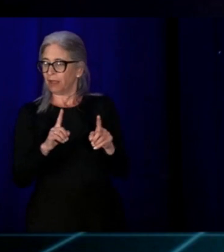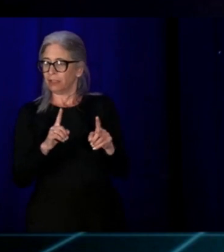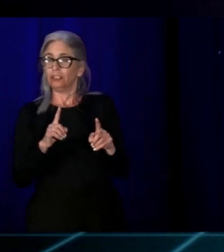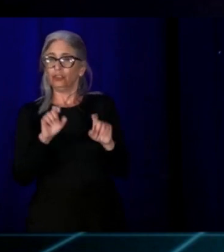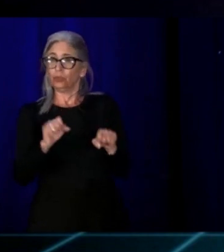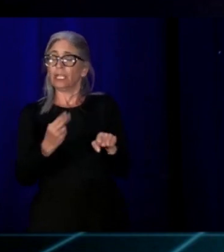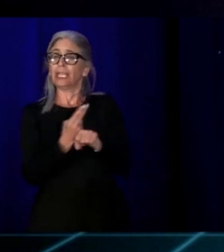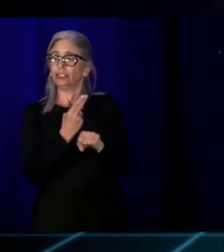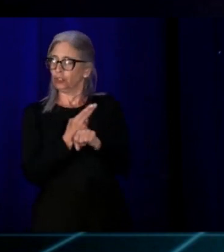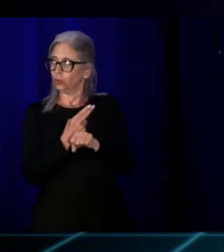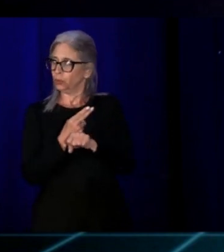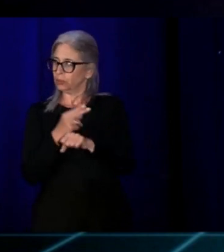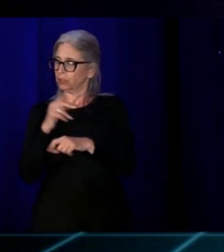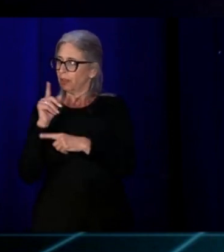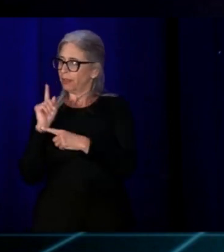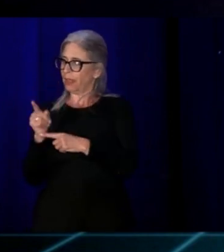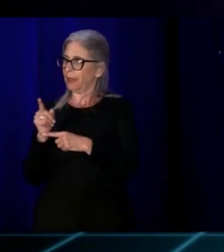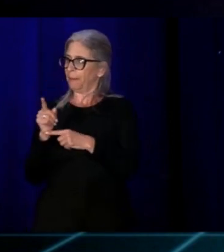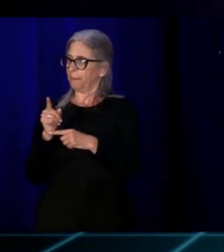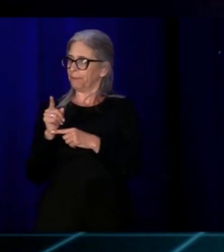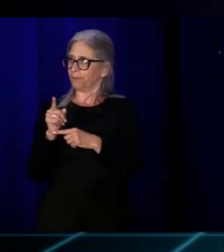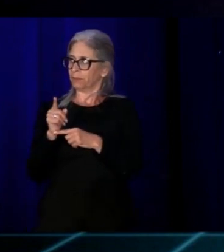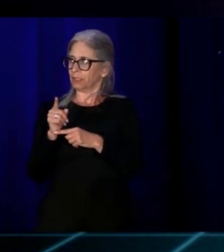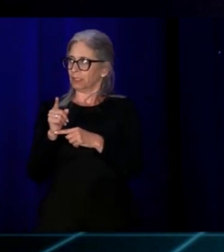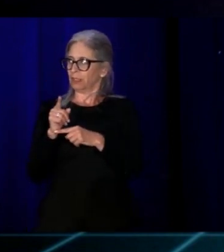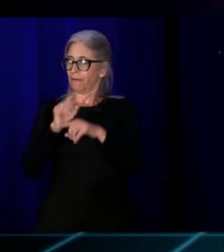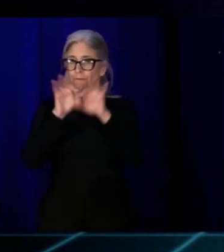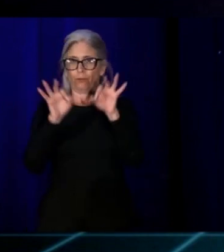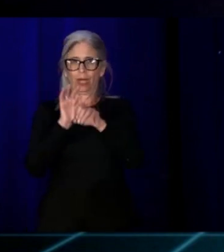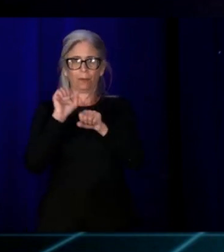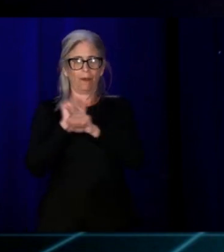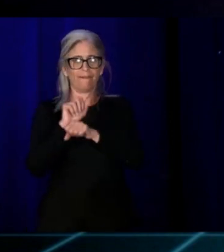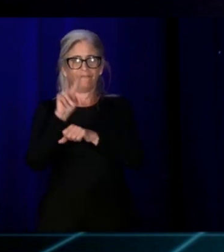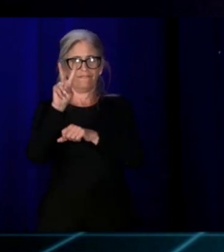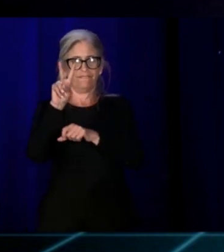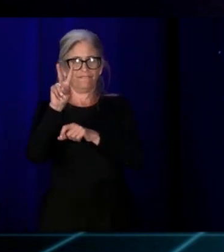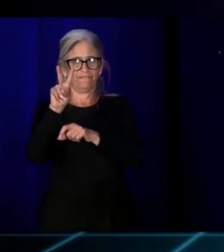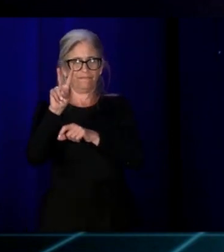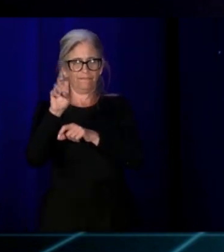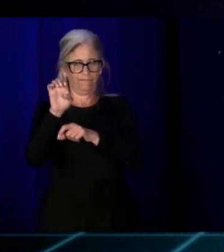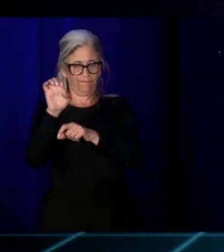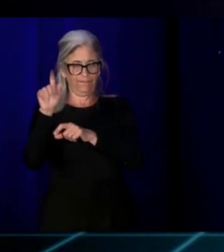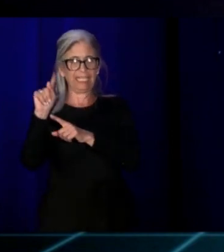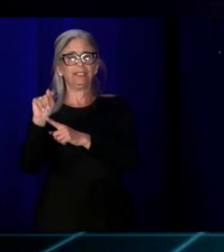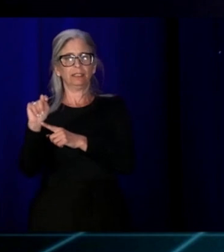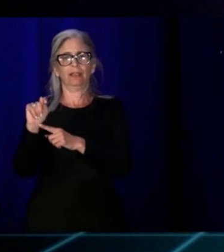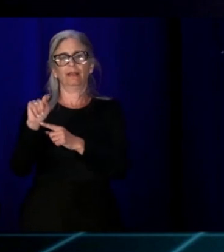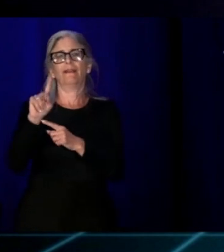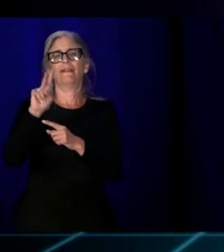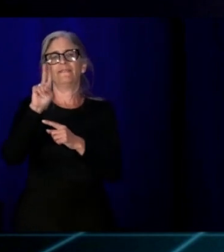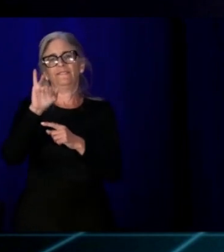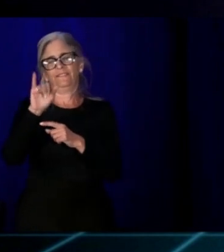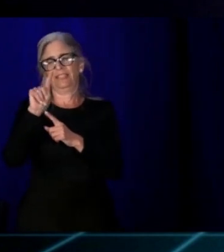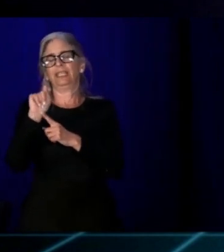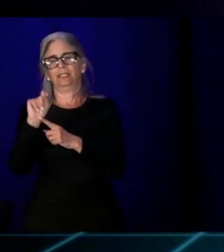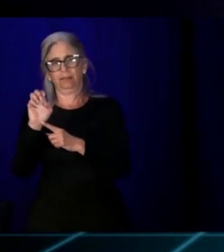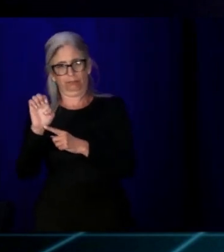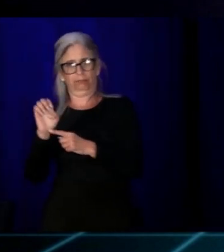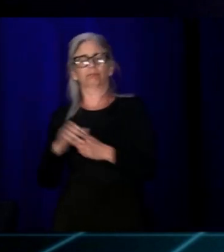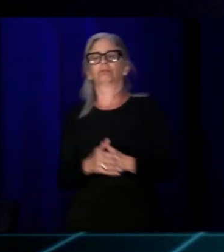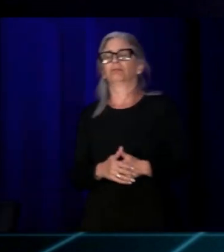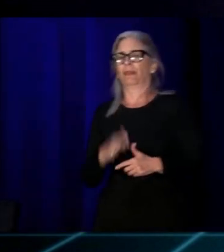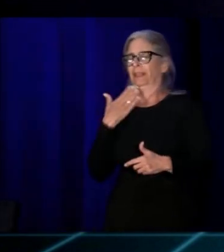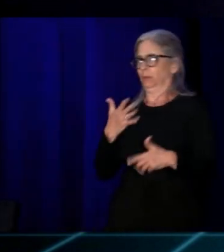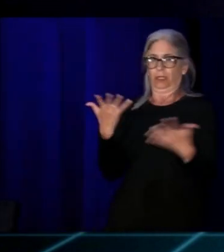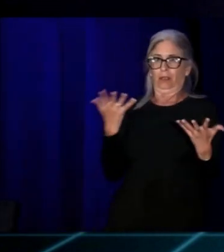use Vite. And it's just yarn create Vite, your app. With the template, you could use React or the other frameworks like